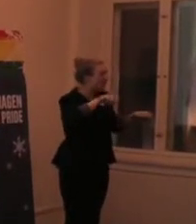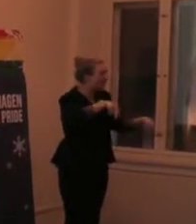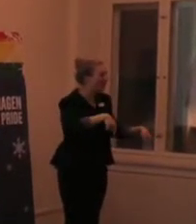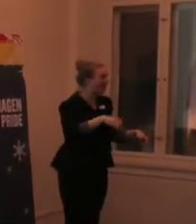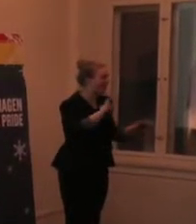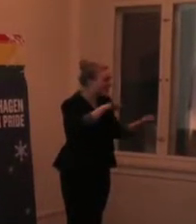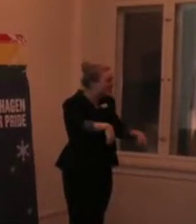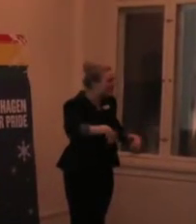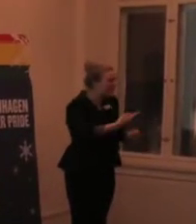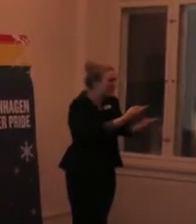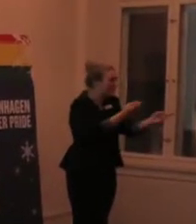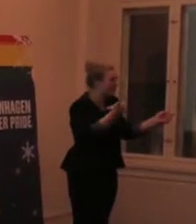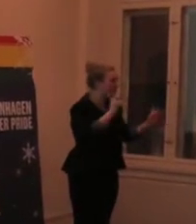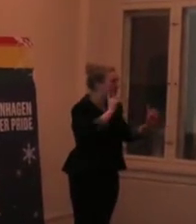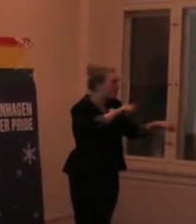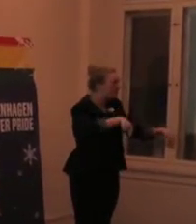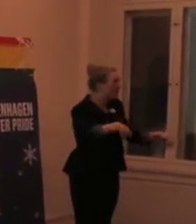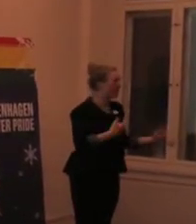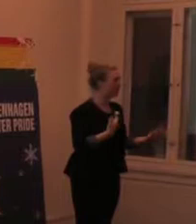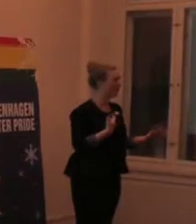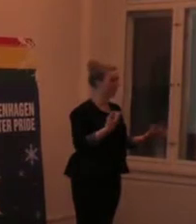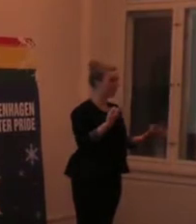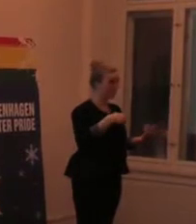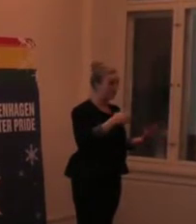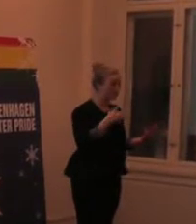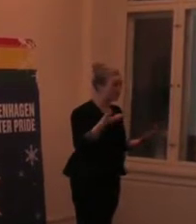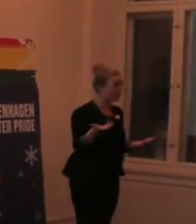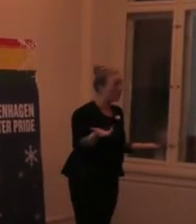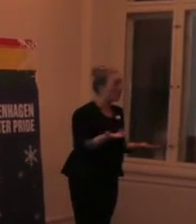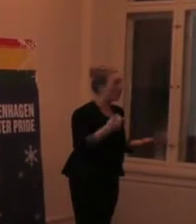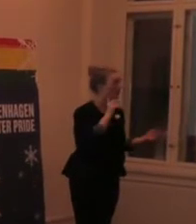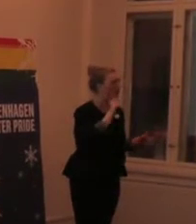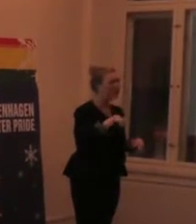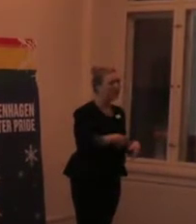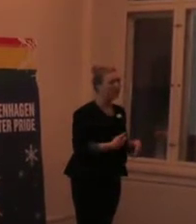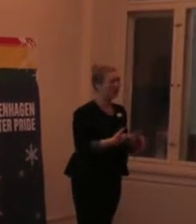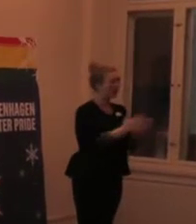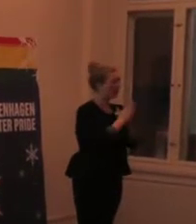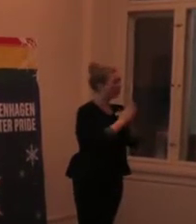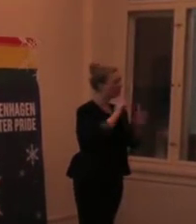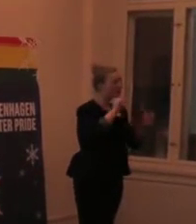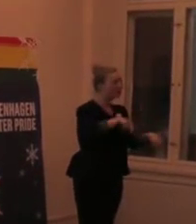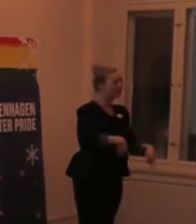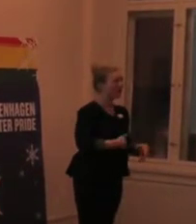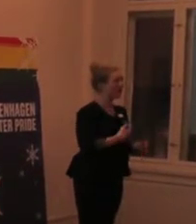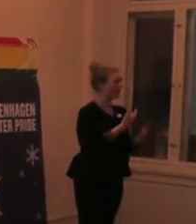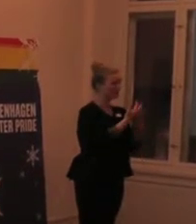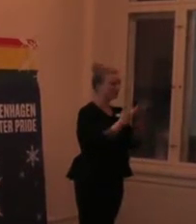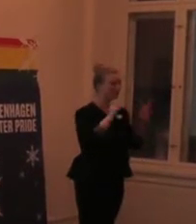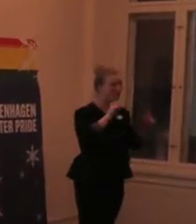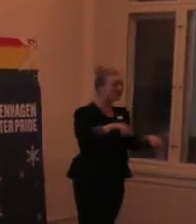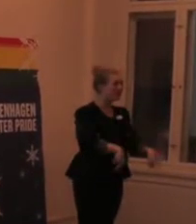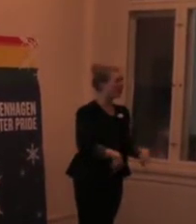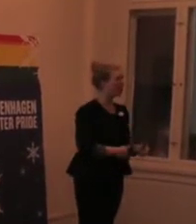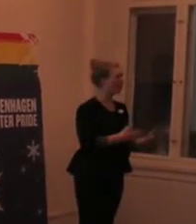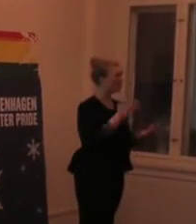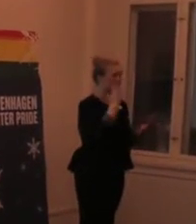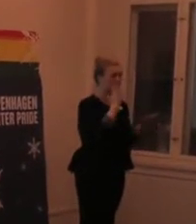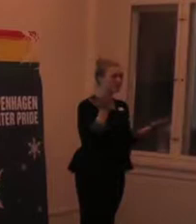who you are. I don't care where you come from. I don't care what religion you believe in, what language you speak, where you live,